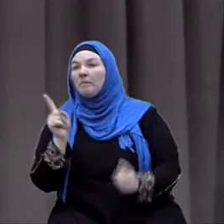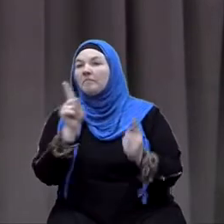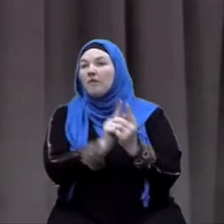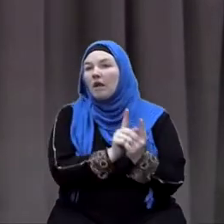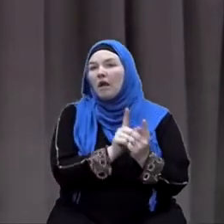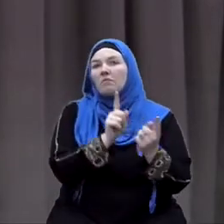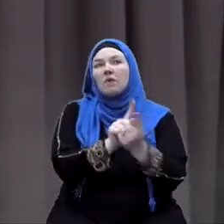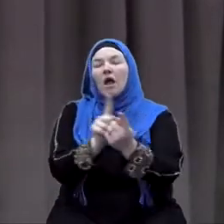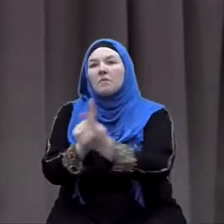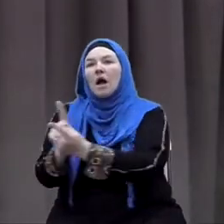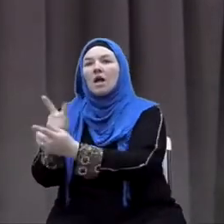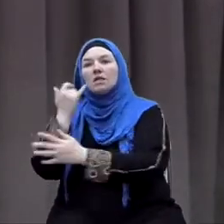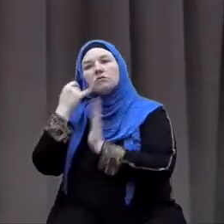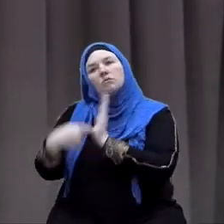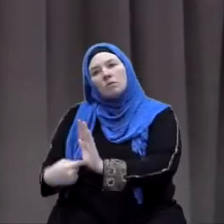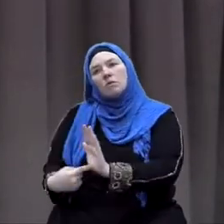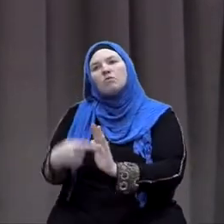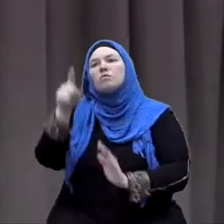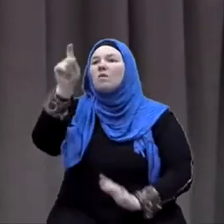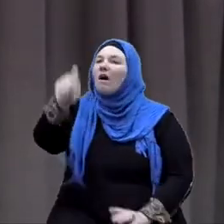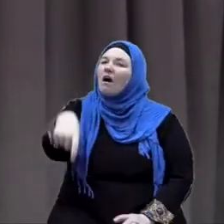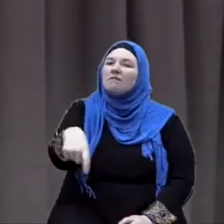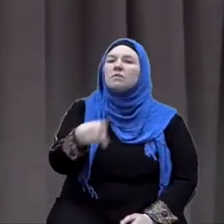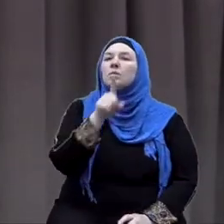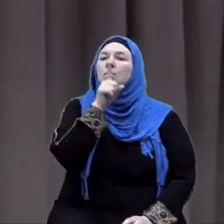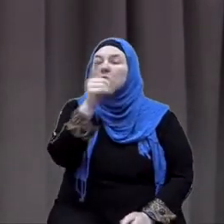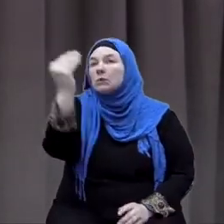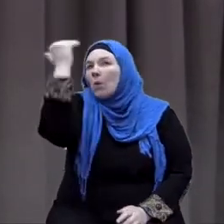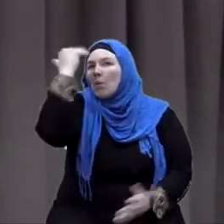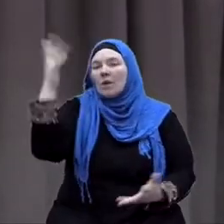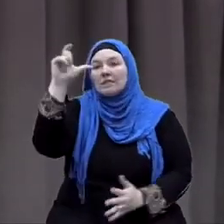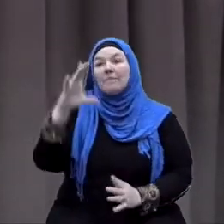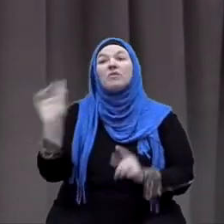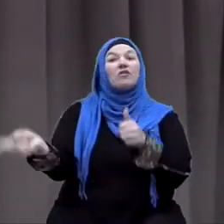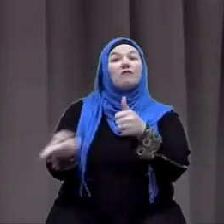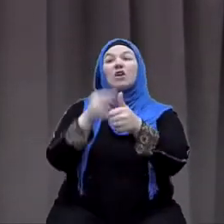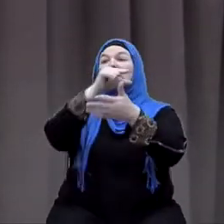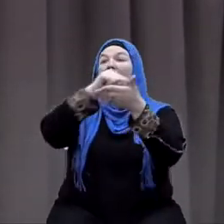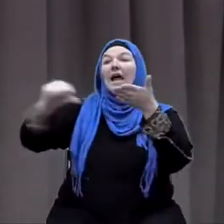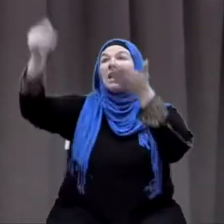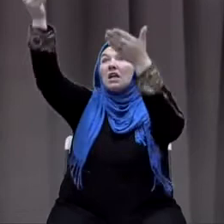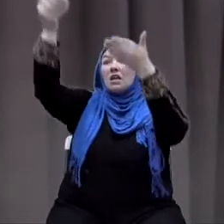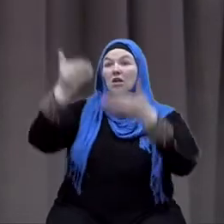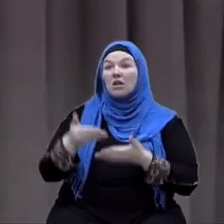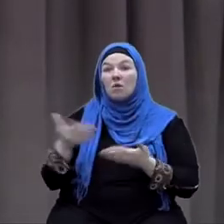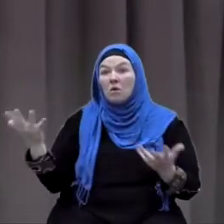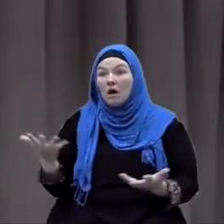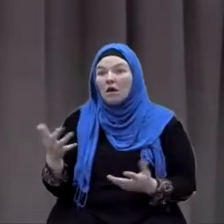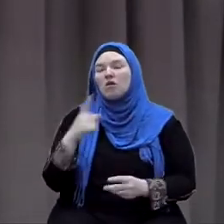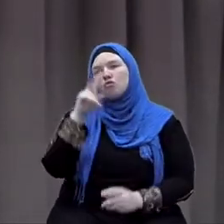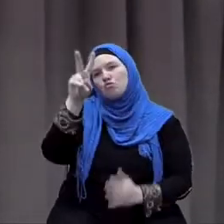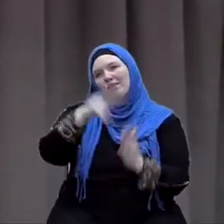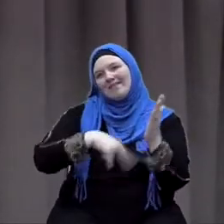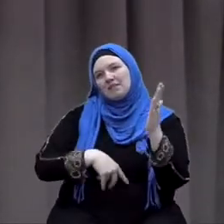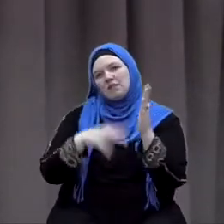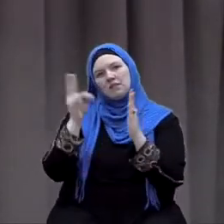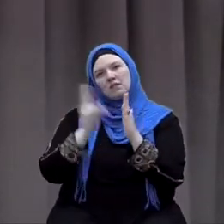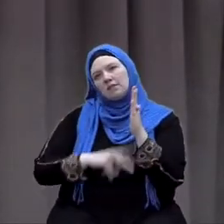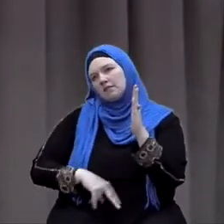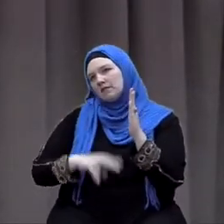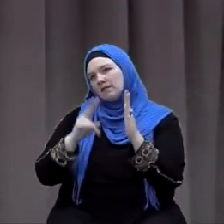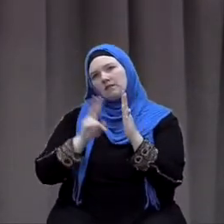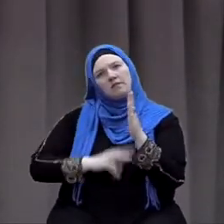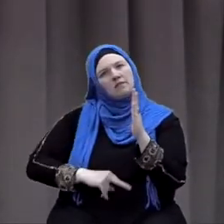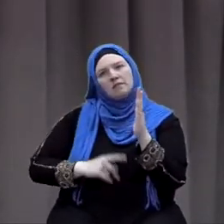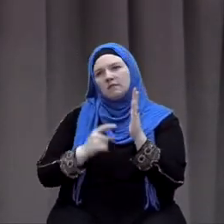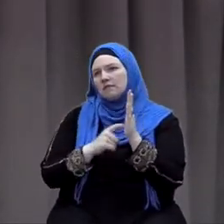read what Islam is. The first ayah that came down in the Quran is read. Read. Most of